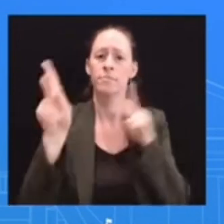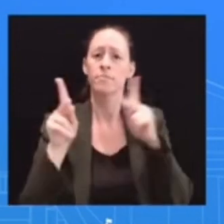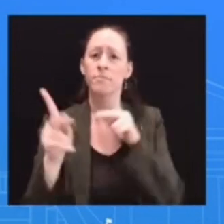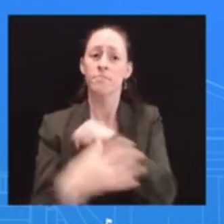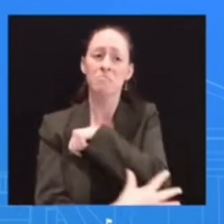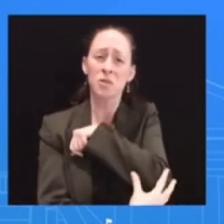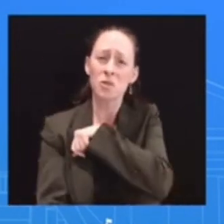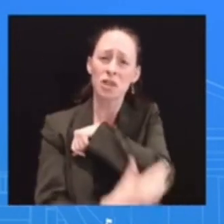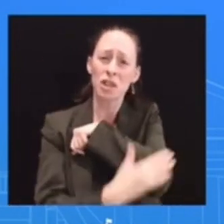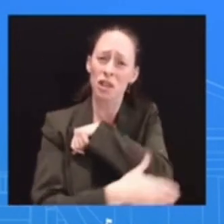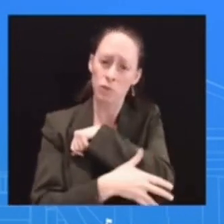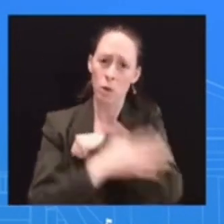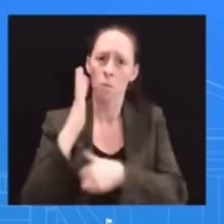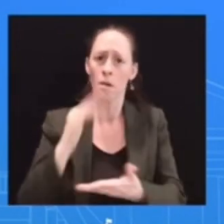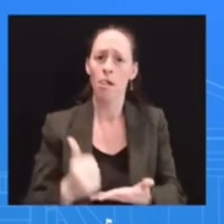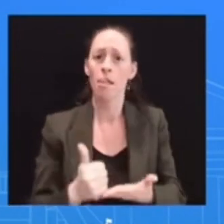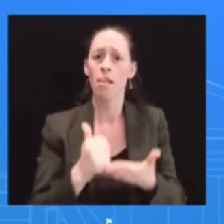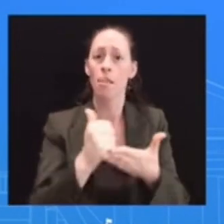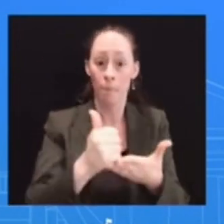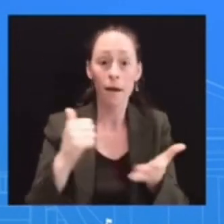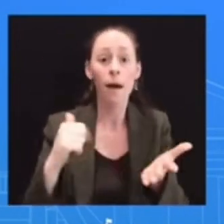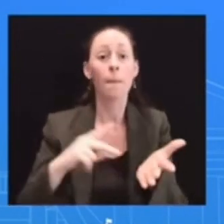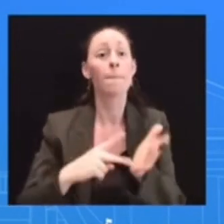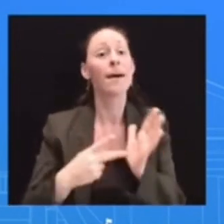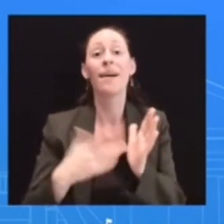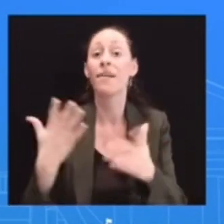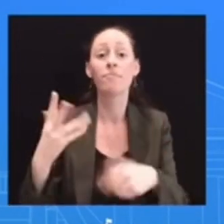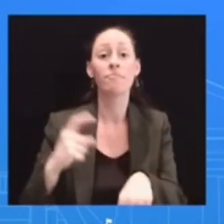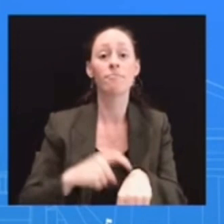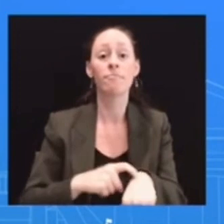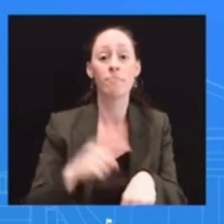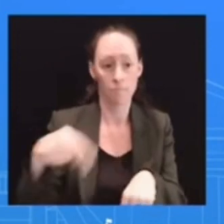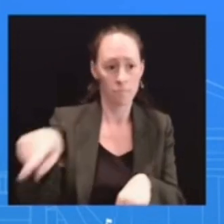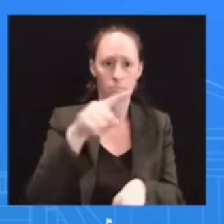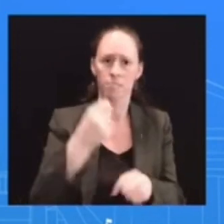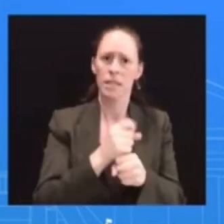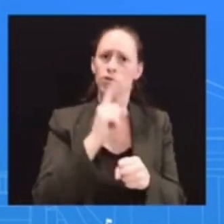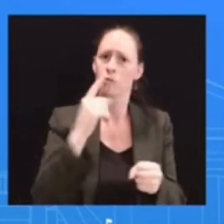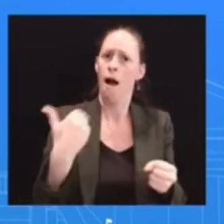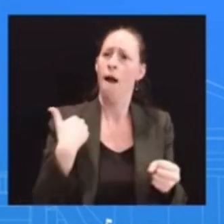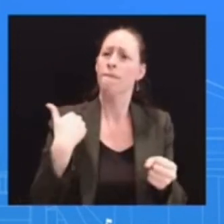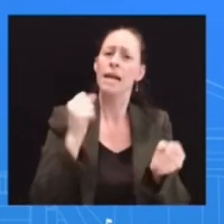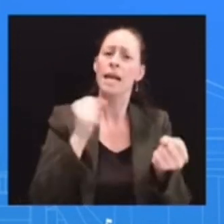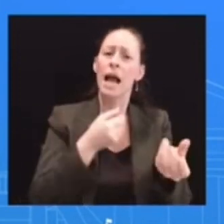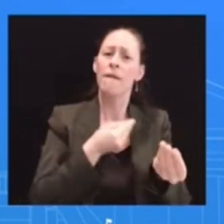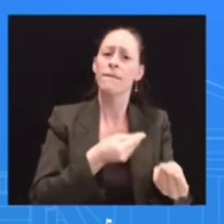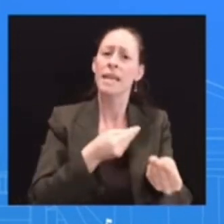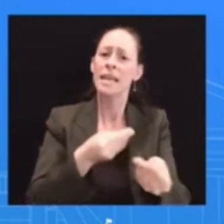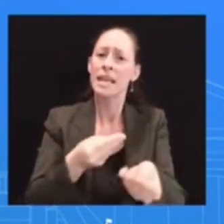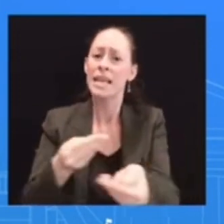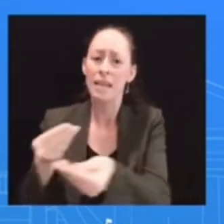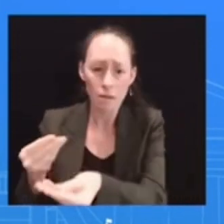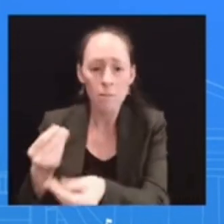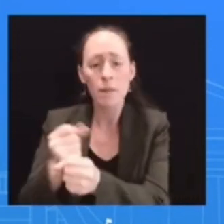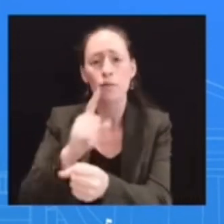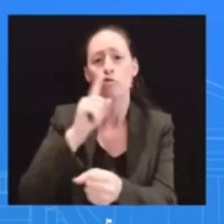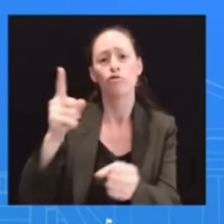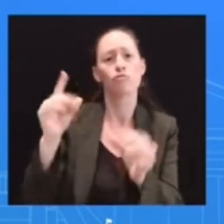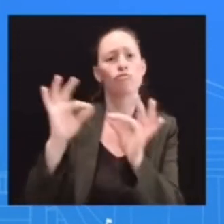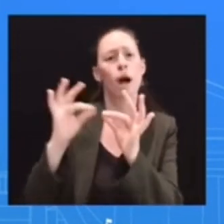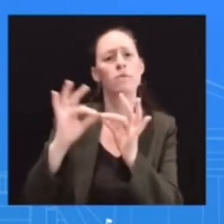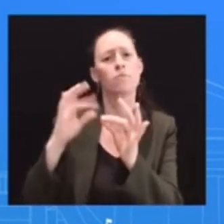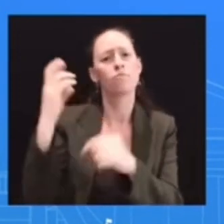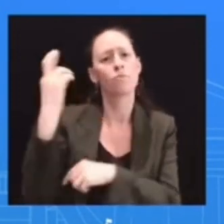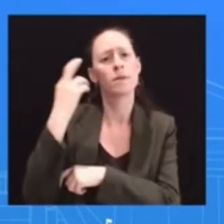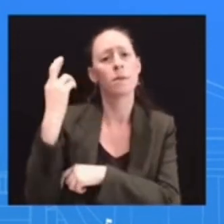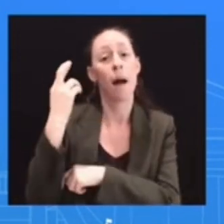everybody. Russia's decision to resume its effective blockade of Ukrainian ports and prevent this grain from getting to markets will harm people